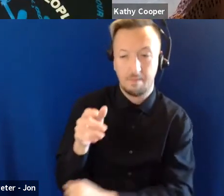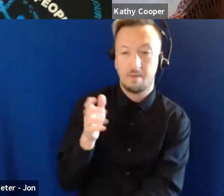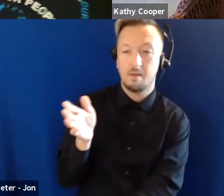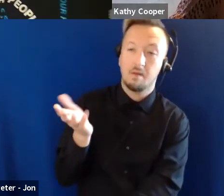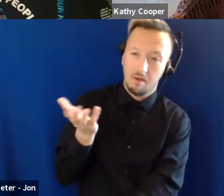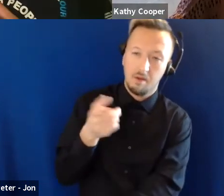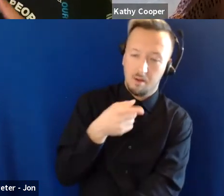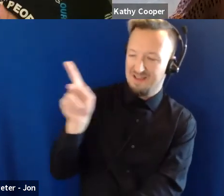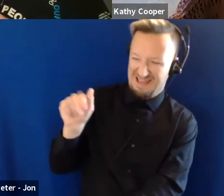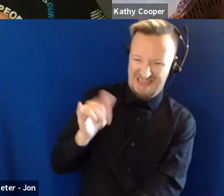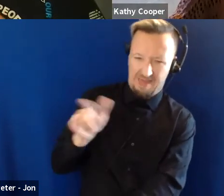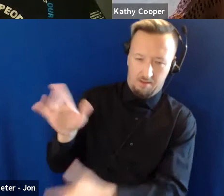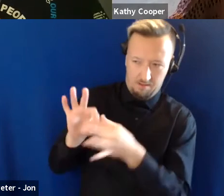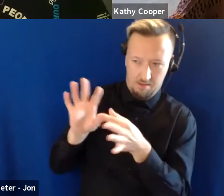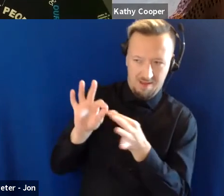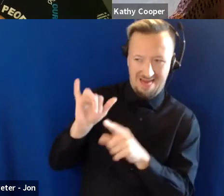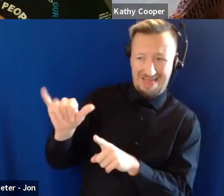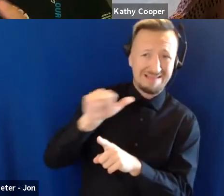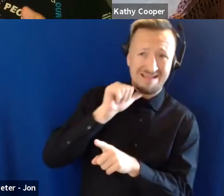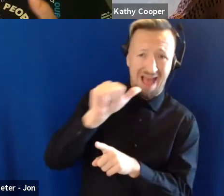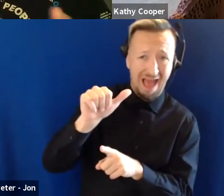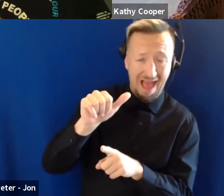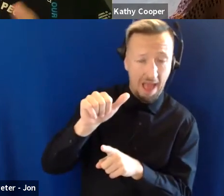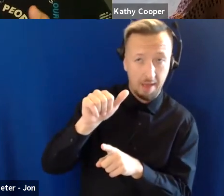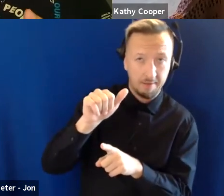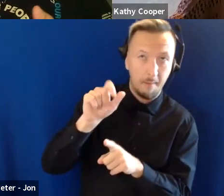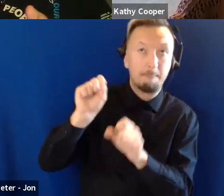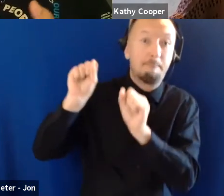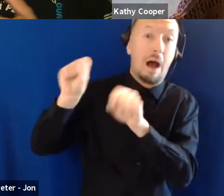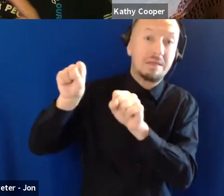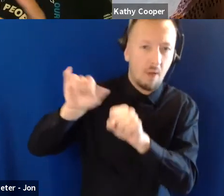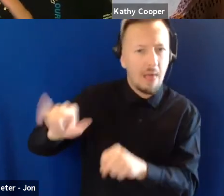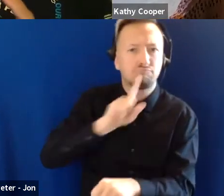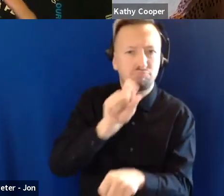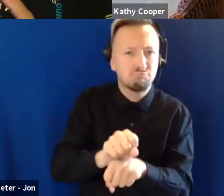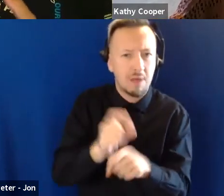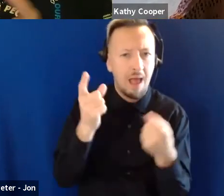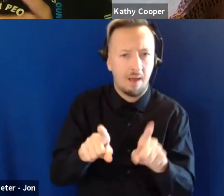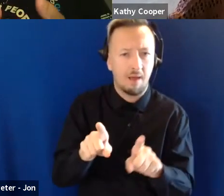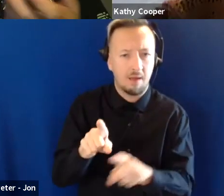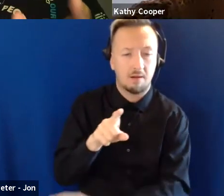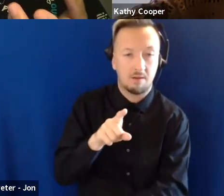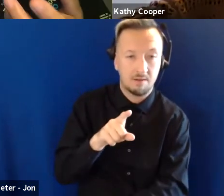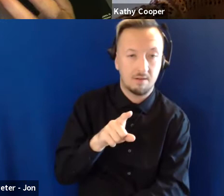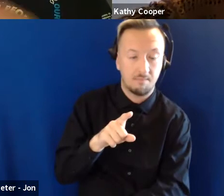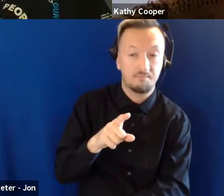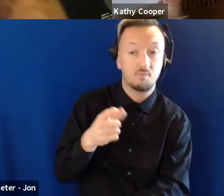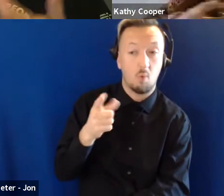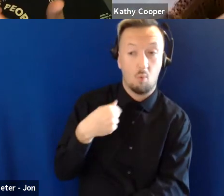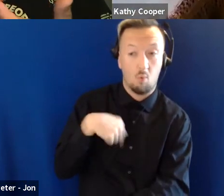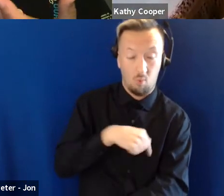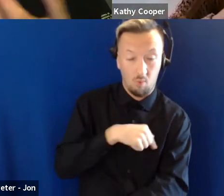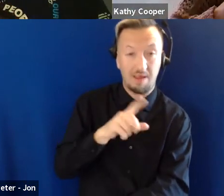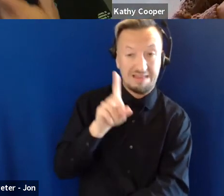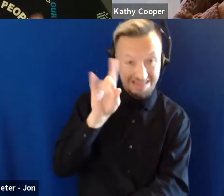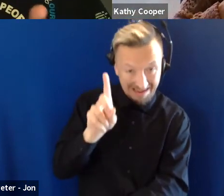what Kathy's talking about isn't a hypothetical. I mean, you know, what actually happened, well, what actually happened was, you know, our